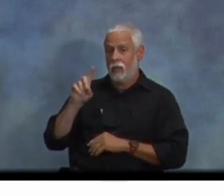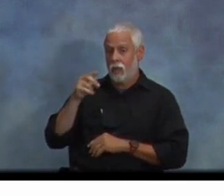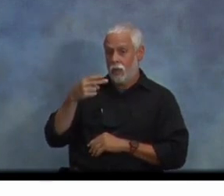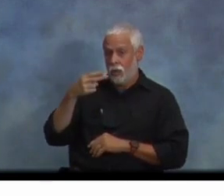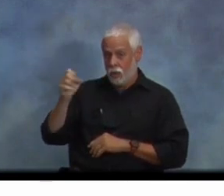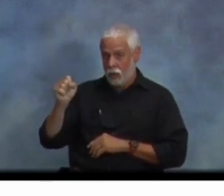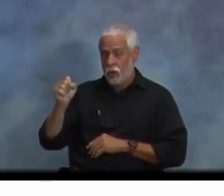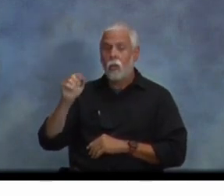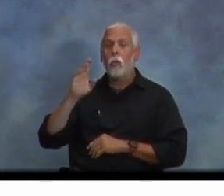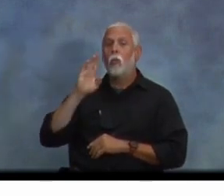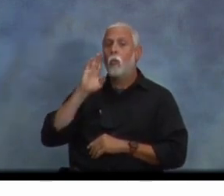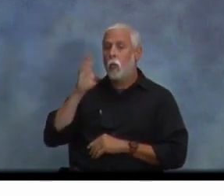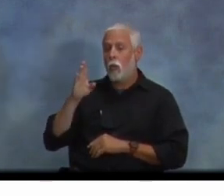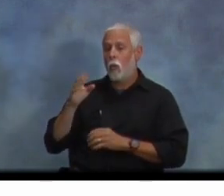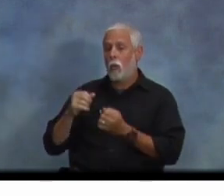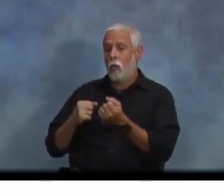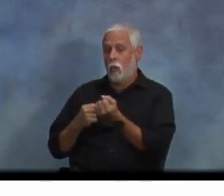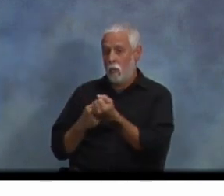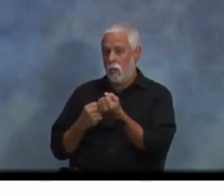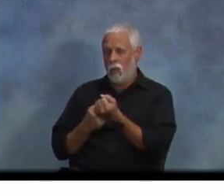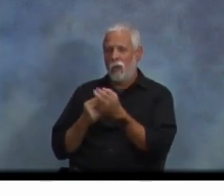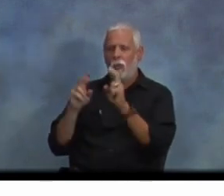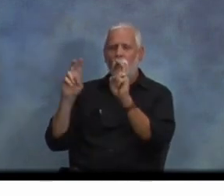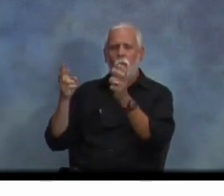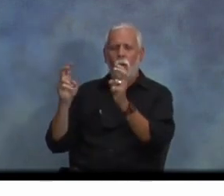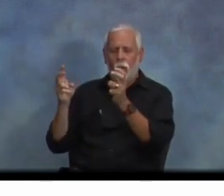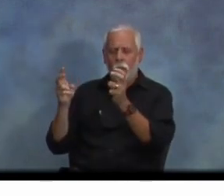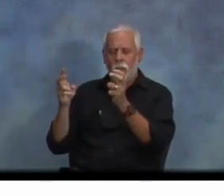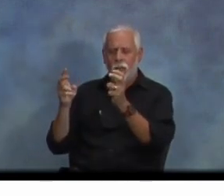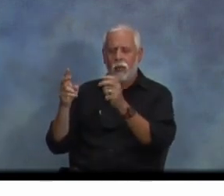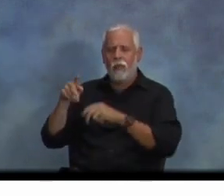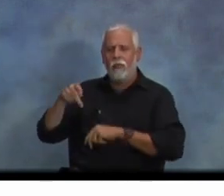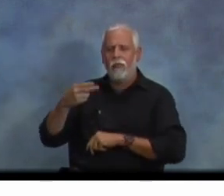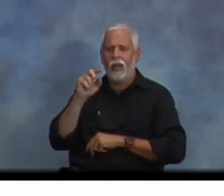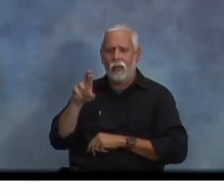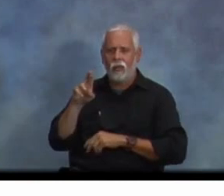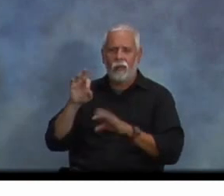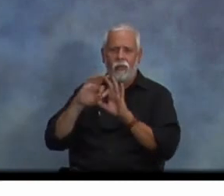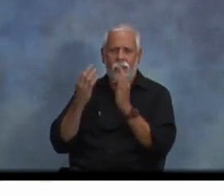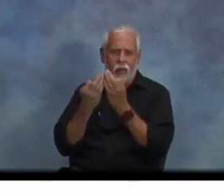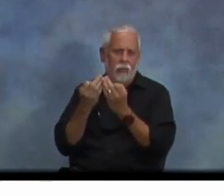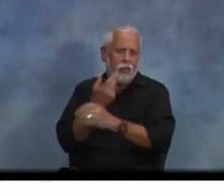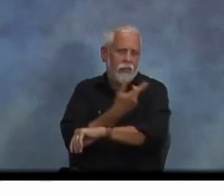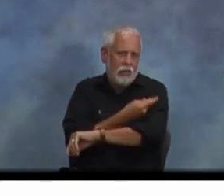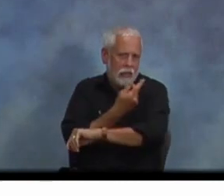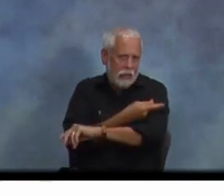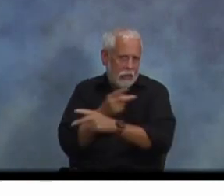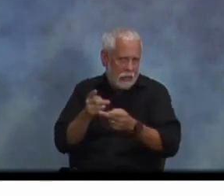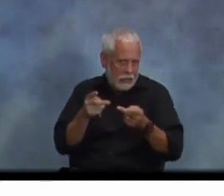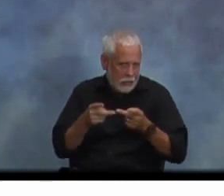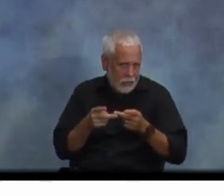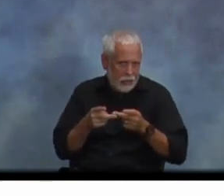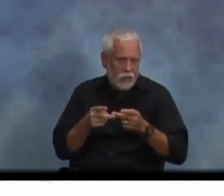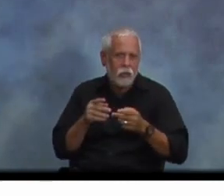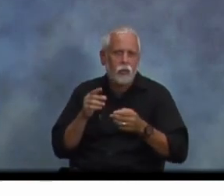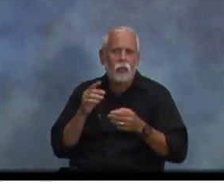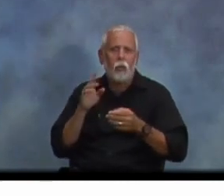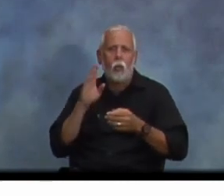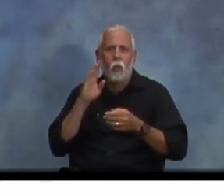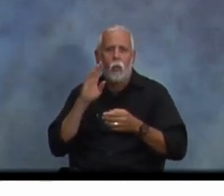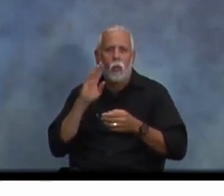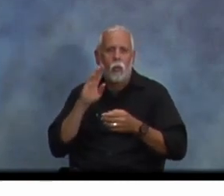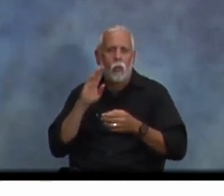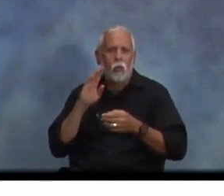Human Services will be supporting what they're calling Pfizer family vaccination sites in about 10 to